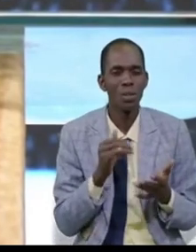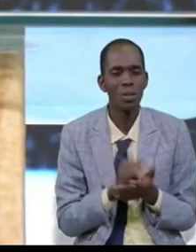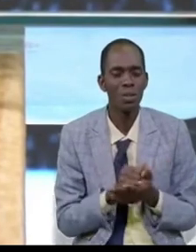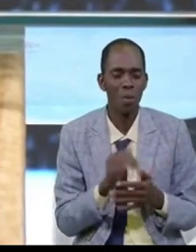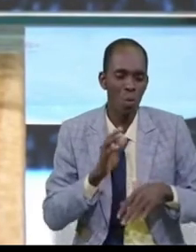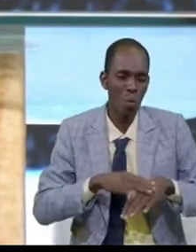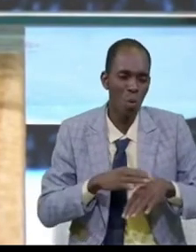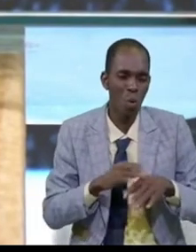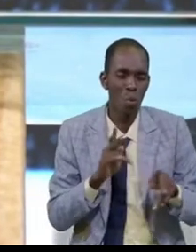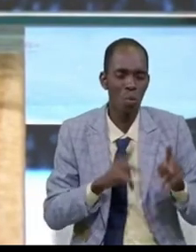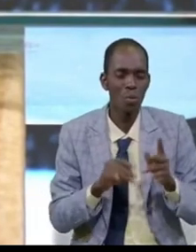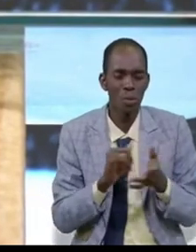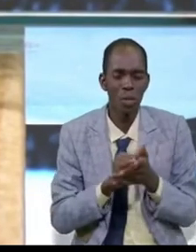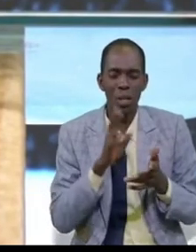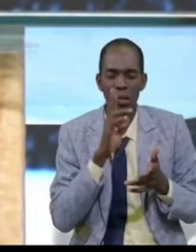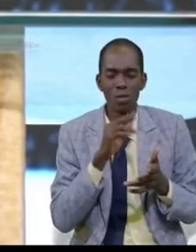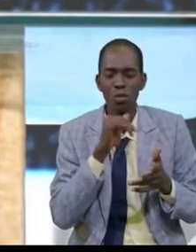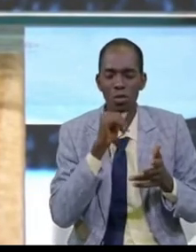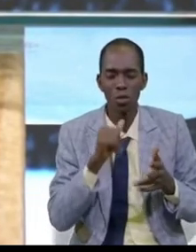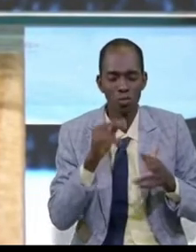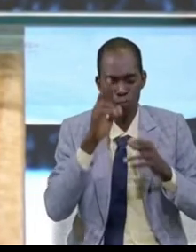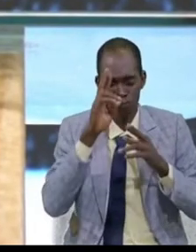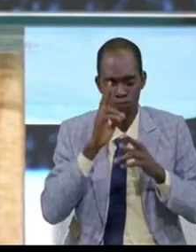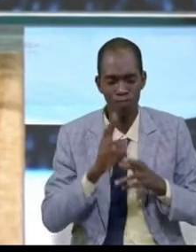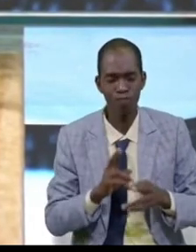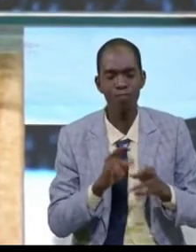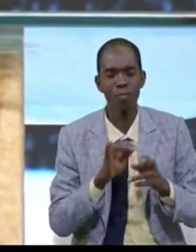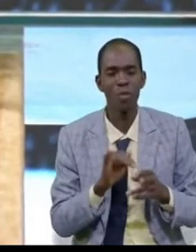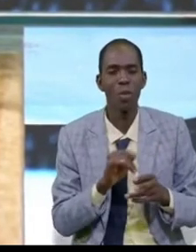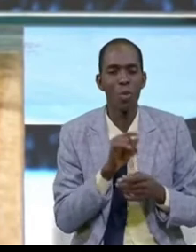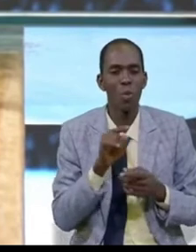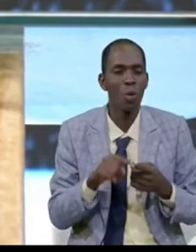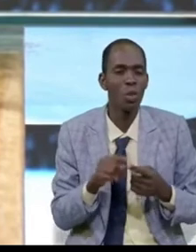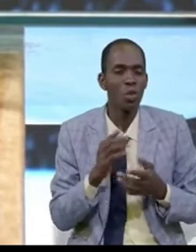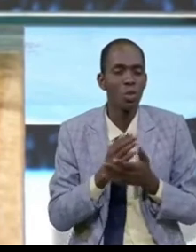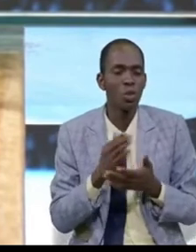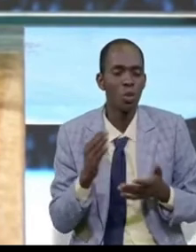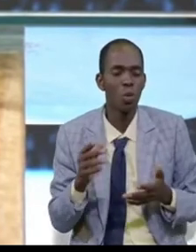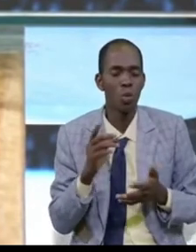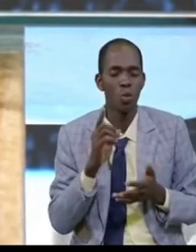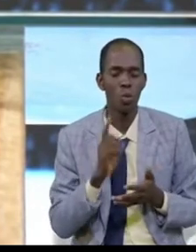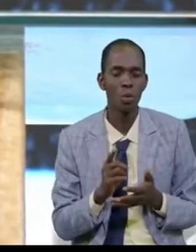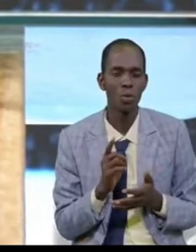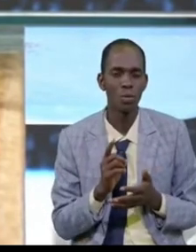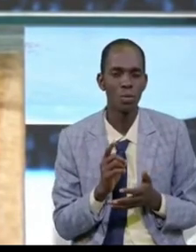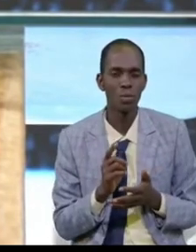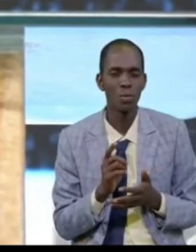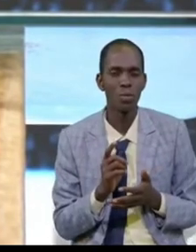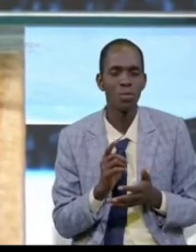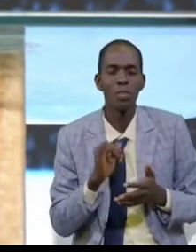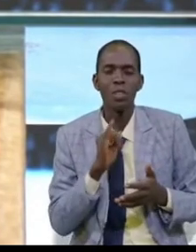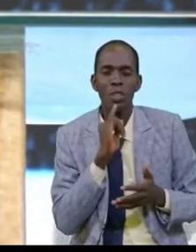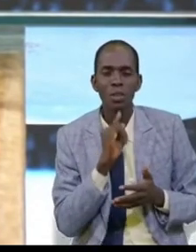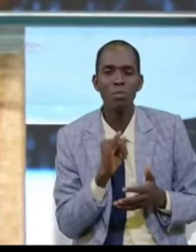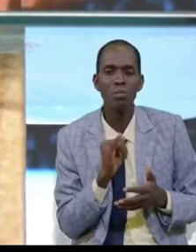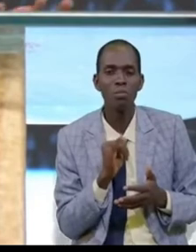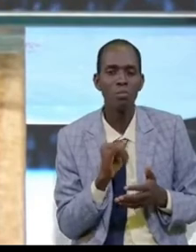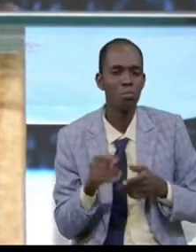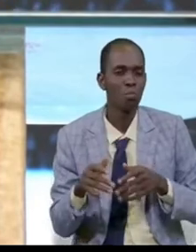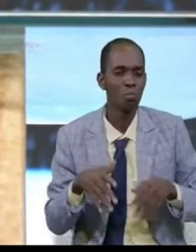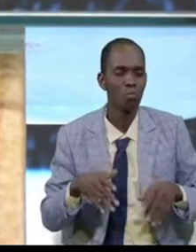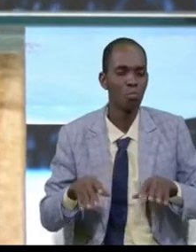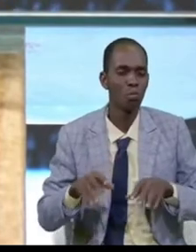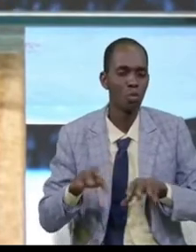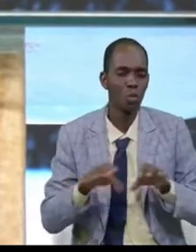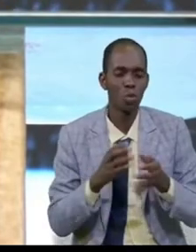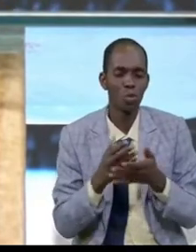warn people, if somebody is unruly, you don't warn the person in an unruly manner. Somebody